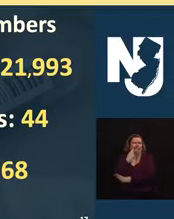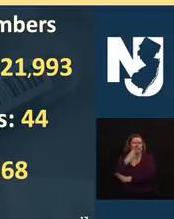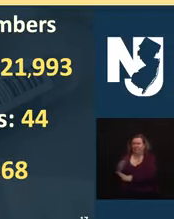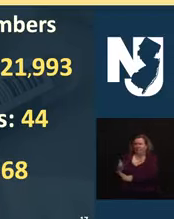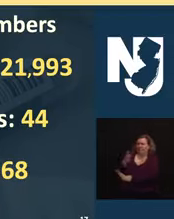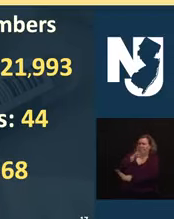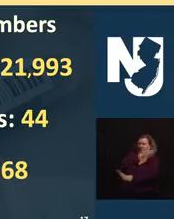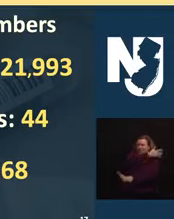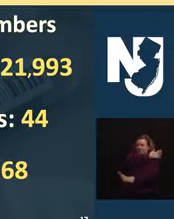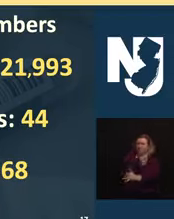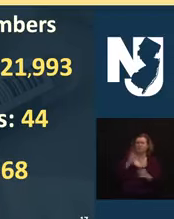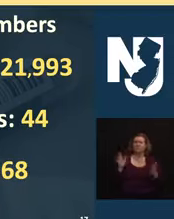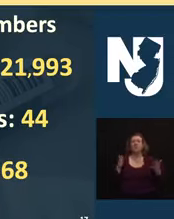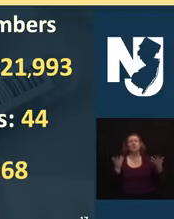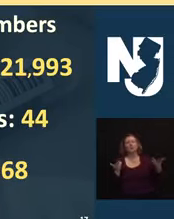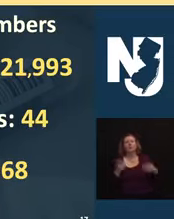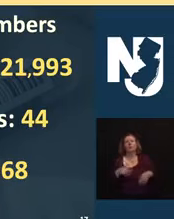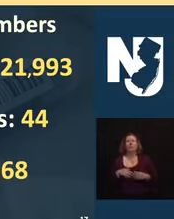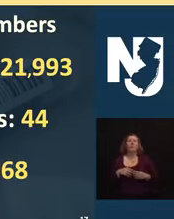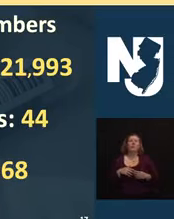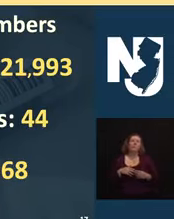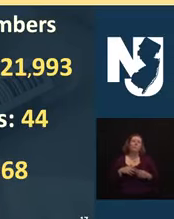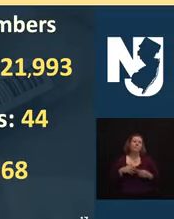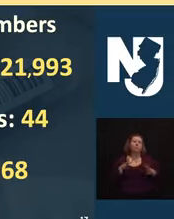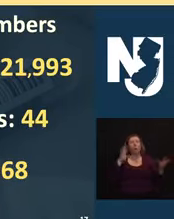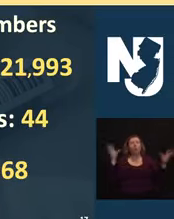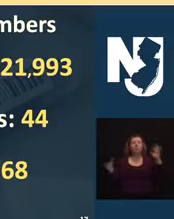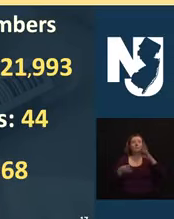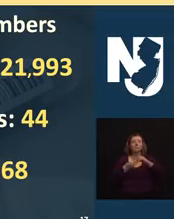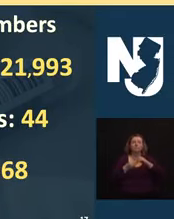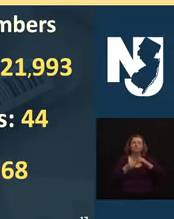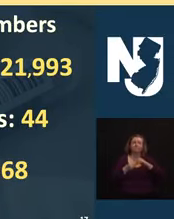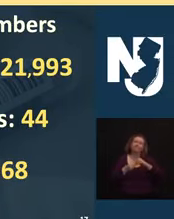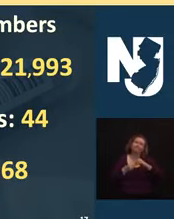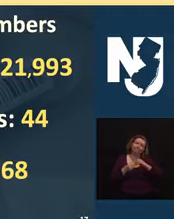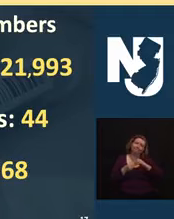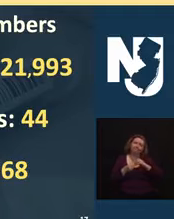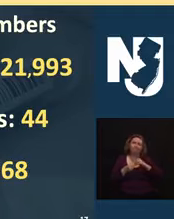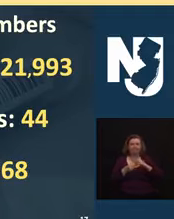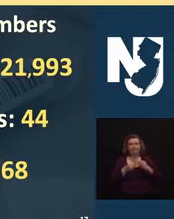those two numbers, we now have the sobering reality of having lost